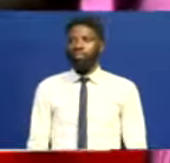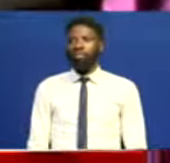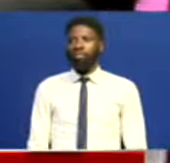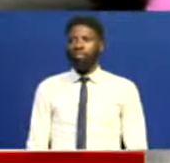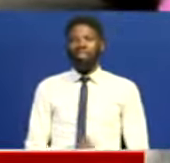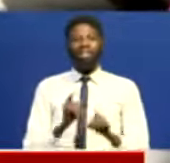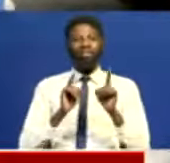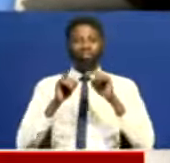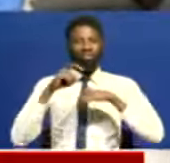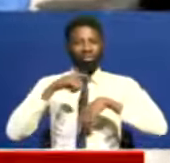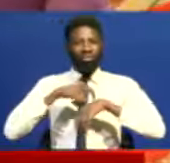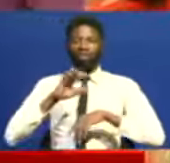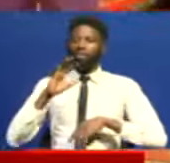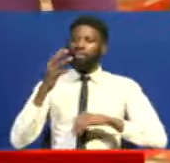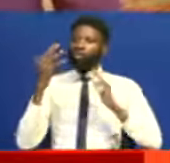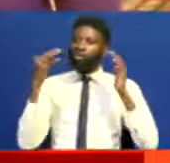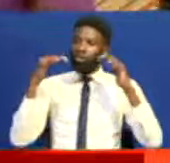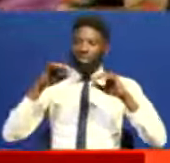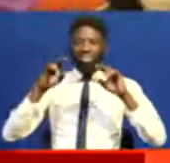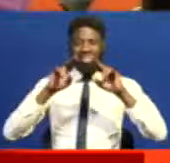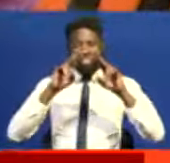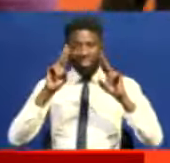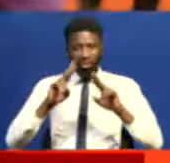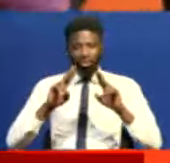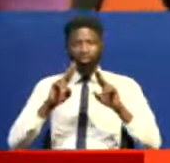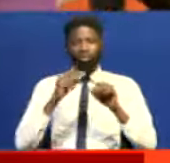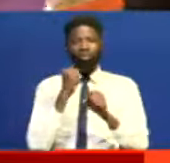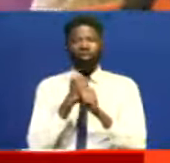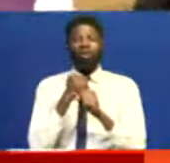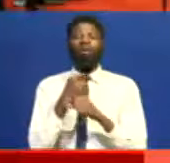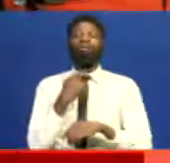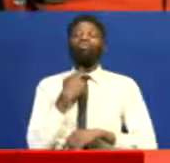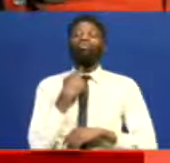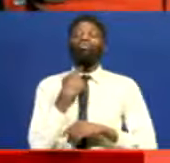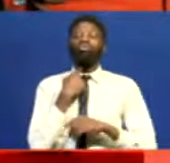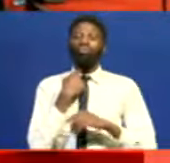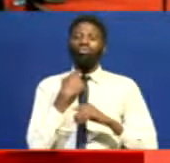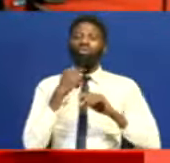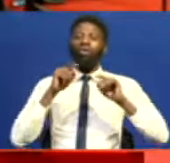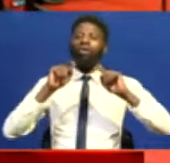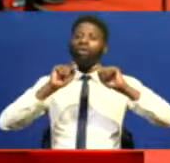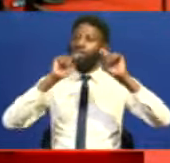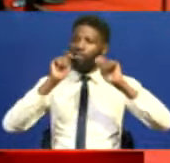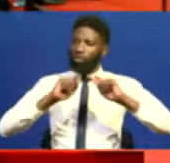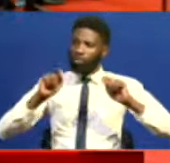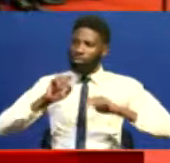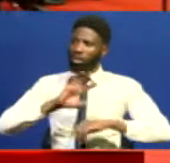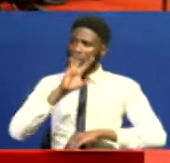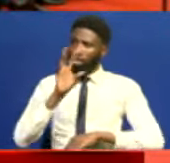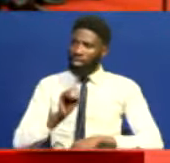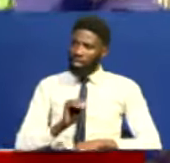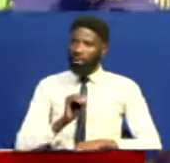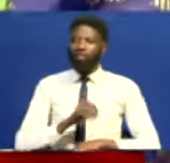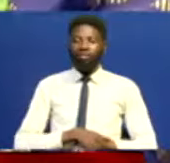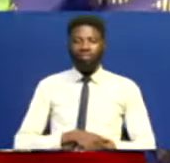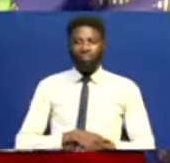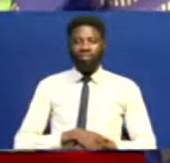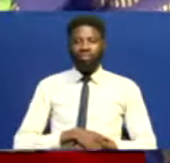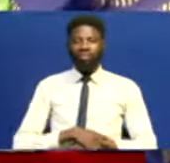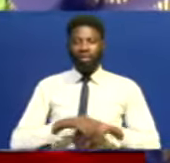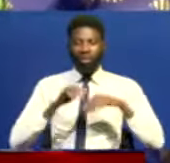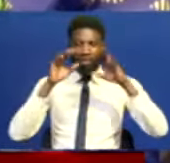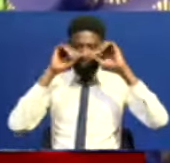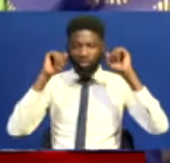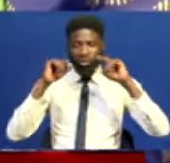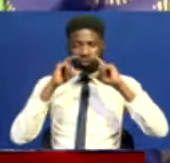Speaking during the 5th Congress of the International Trade Union Confederation Africa, President William Ruto said the recognition of